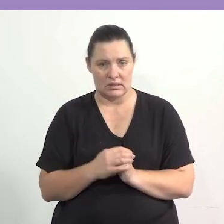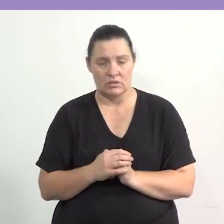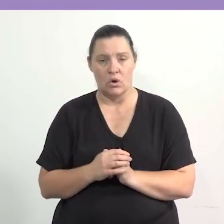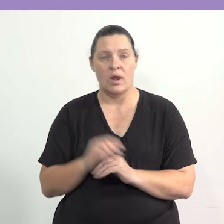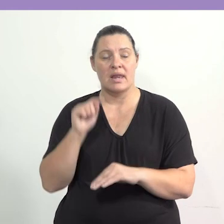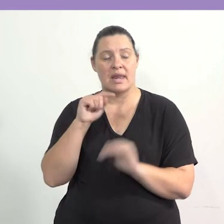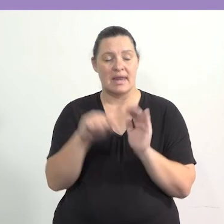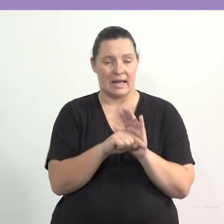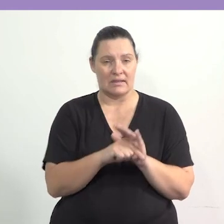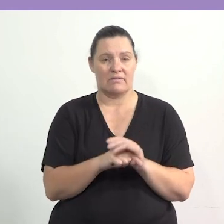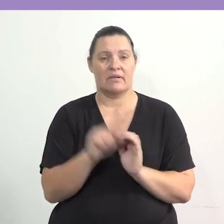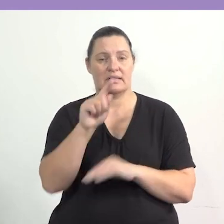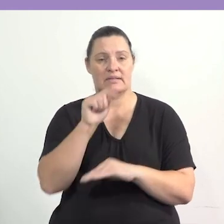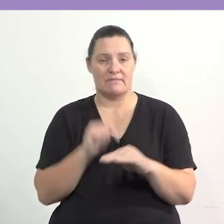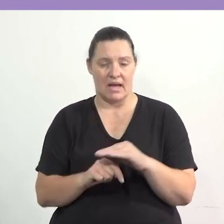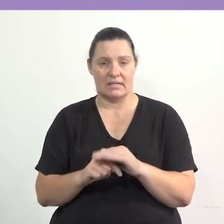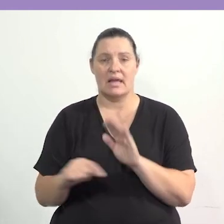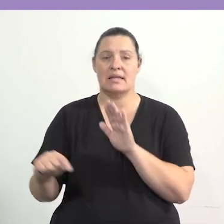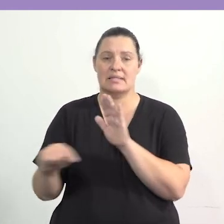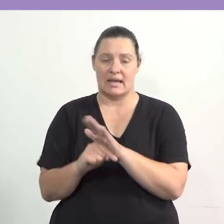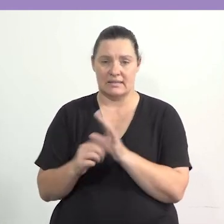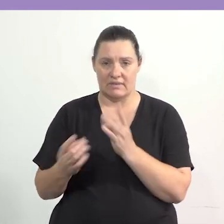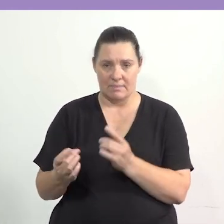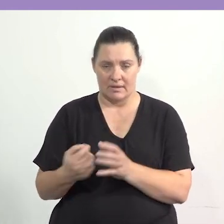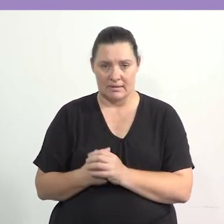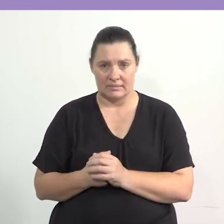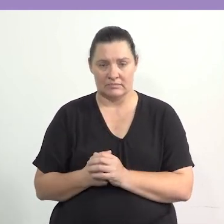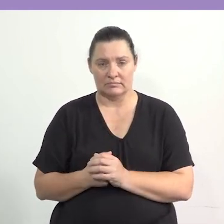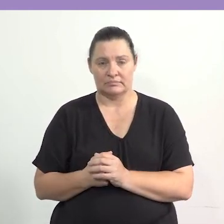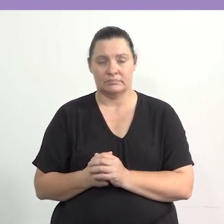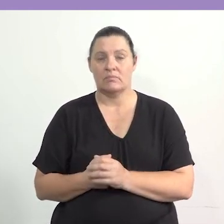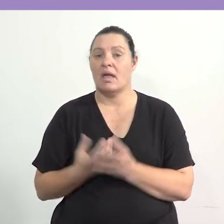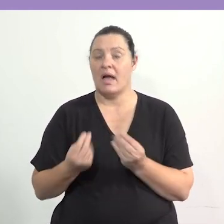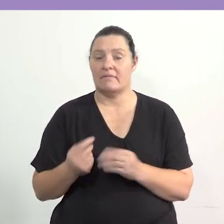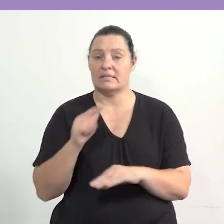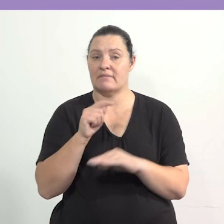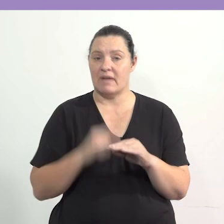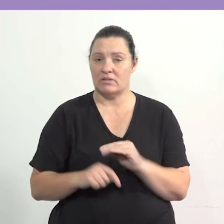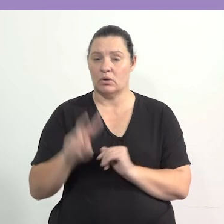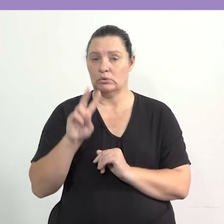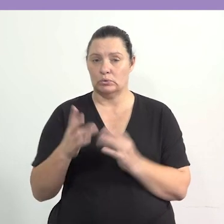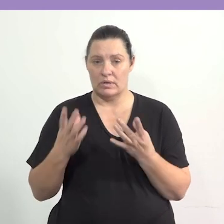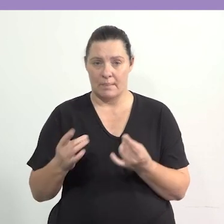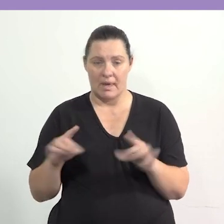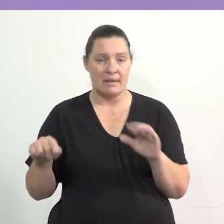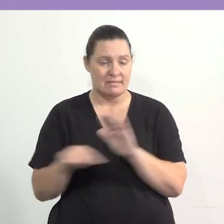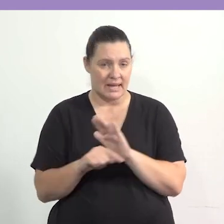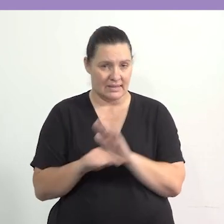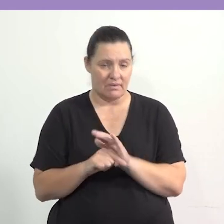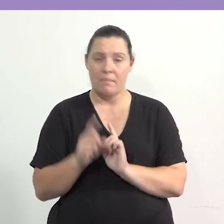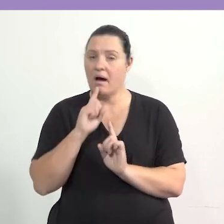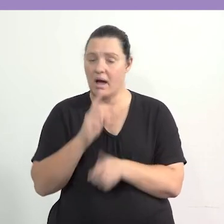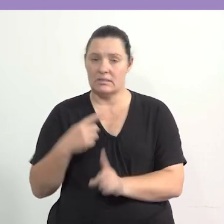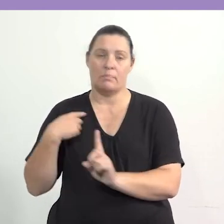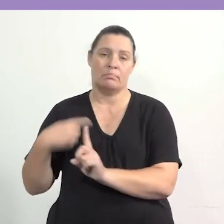I am dividing a negative number with a negative number. And if I am dividing two numbers that are negative, then